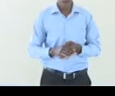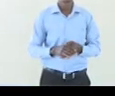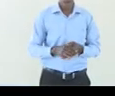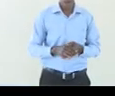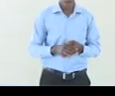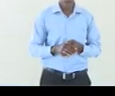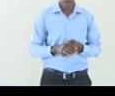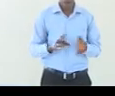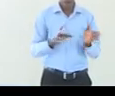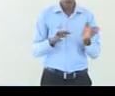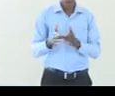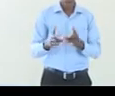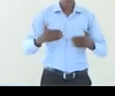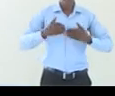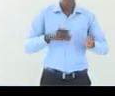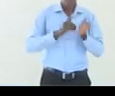me.